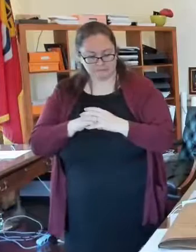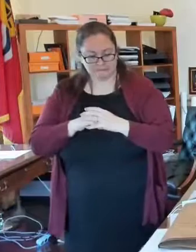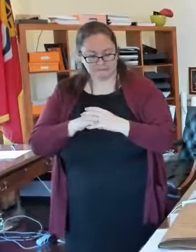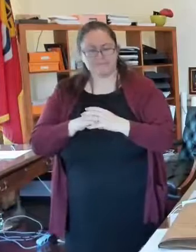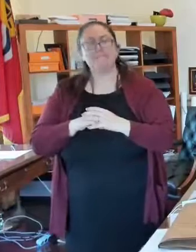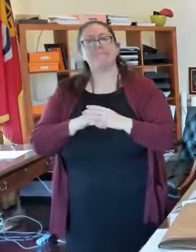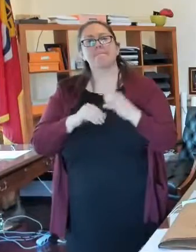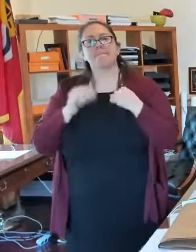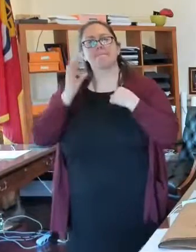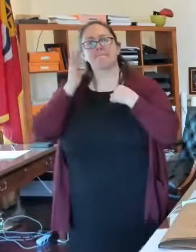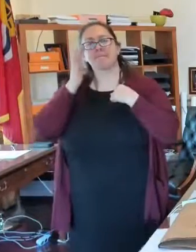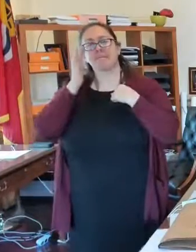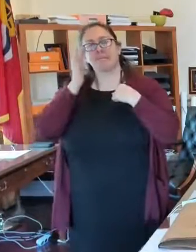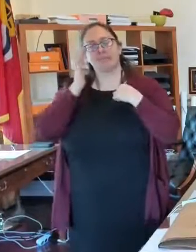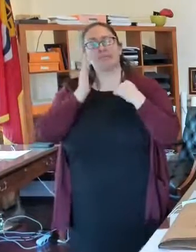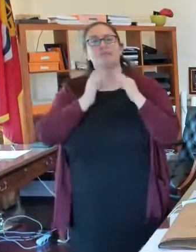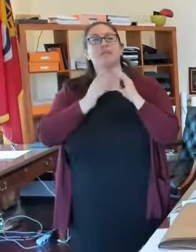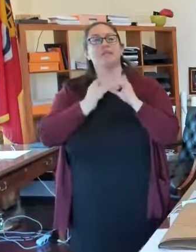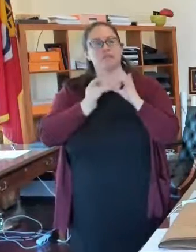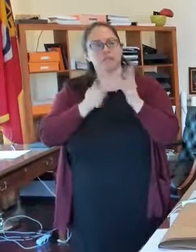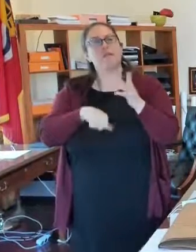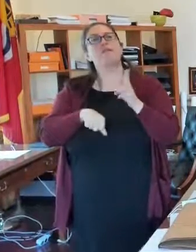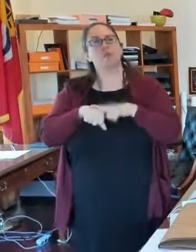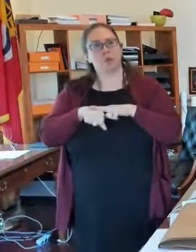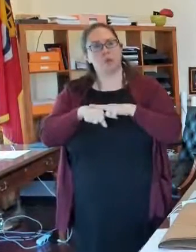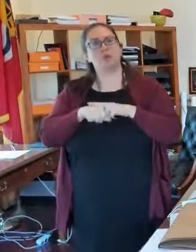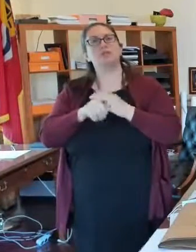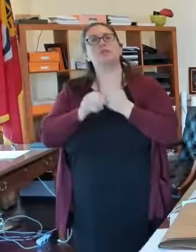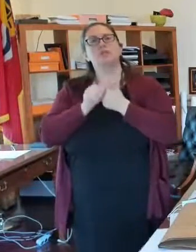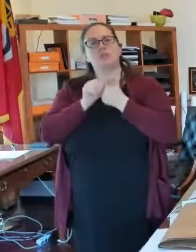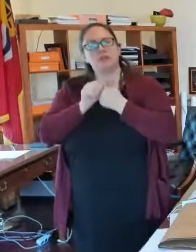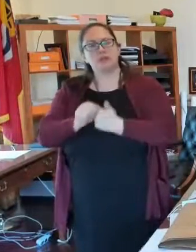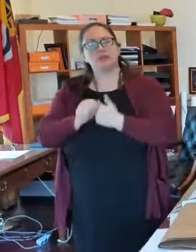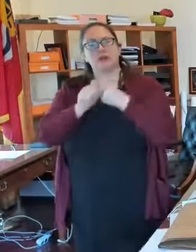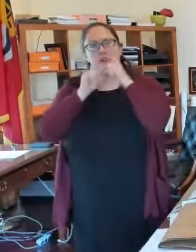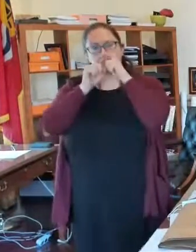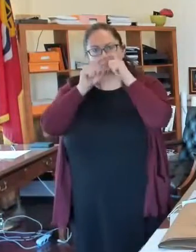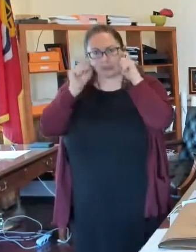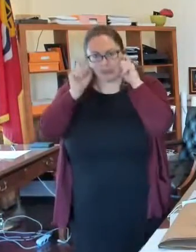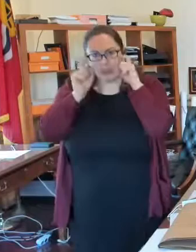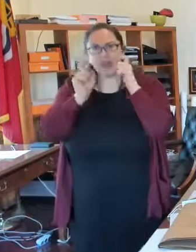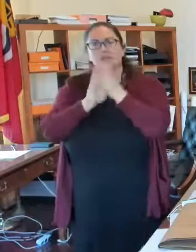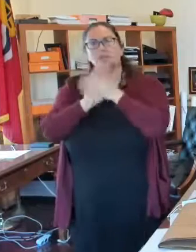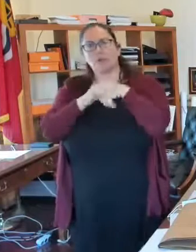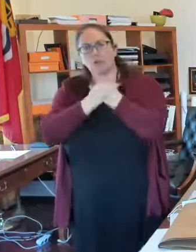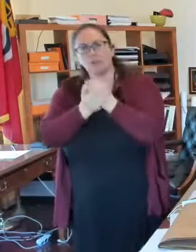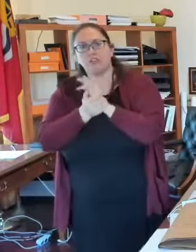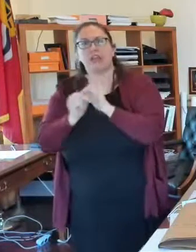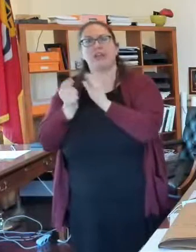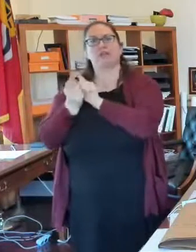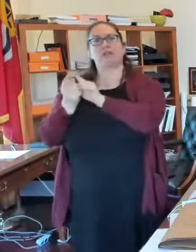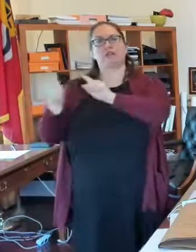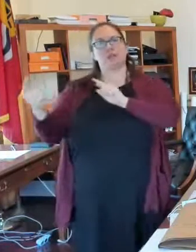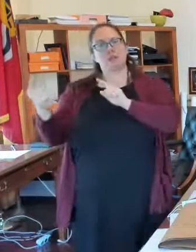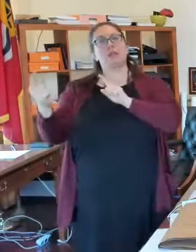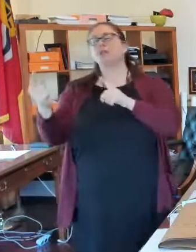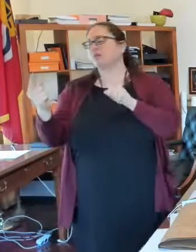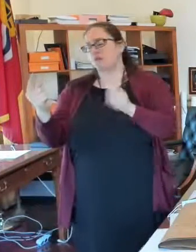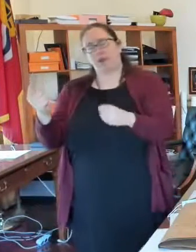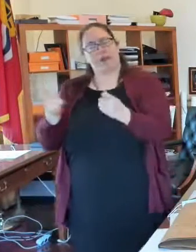I mentioned, of course, sticking with the mitigation strategies, mask wearing. We just have to continue to do